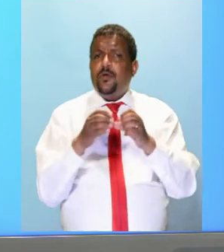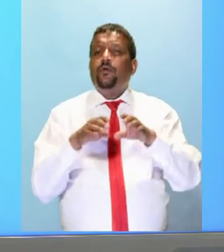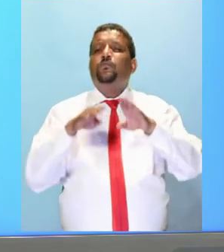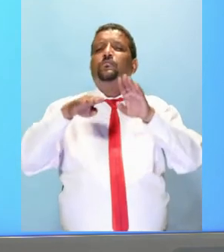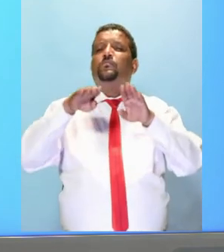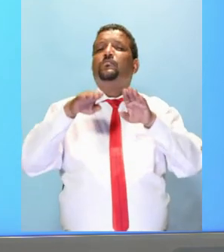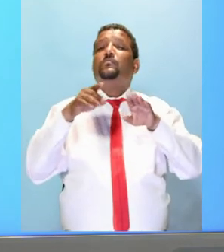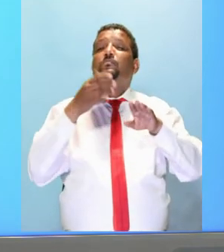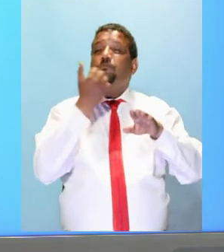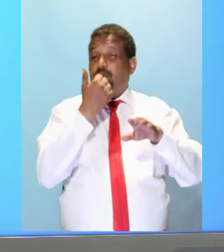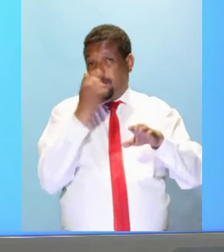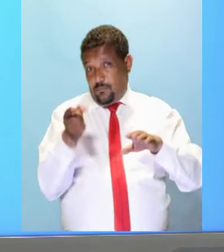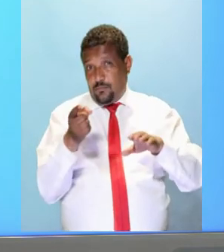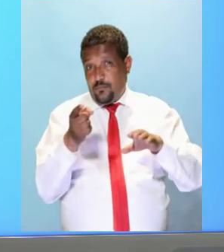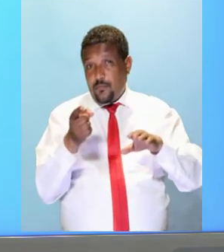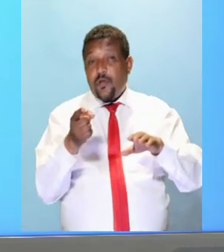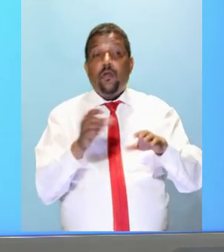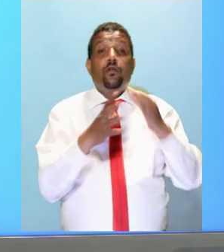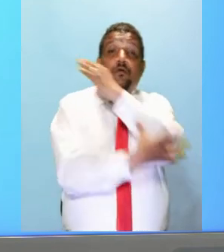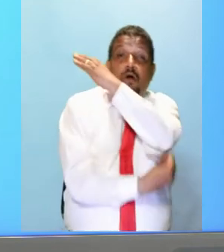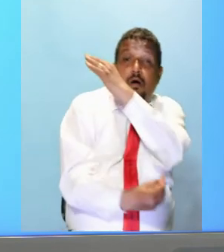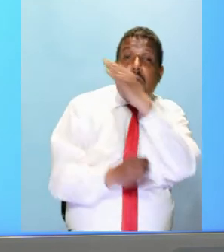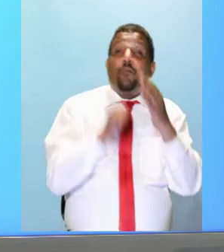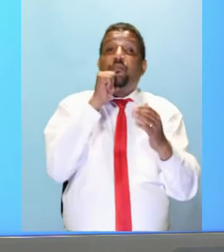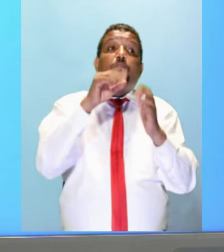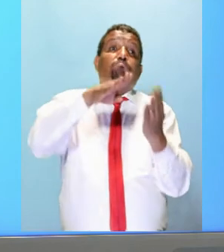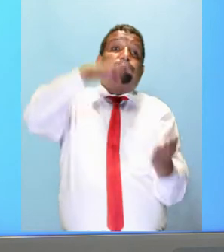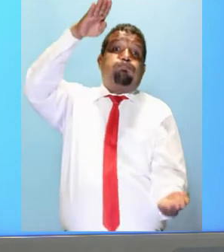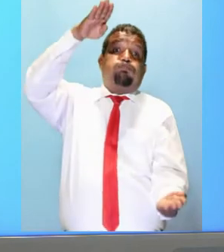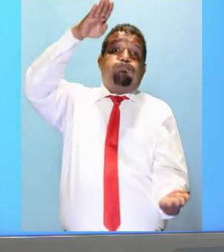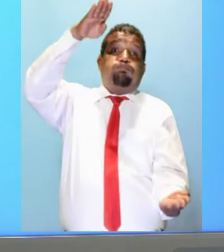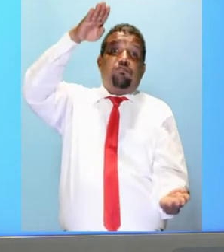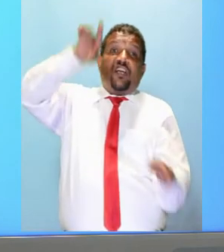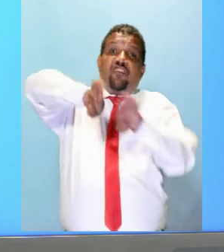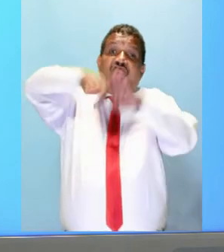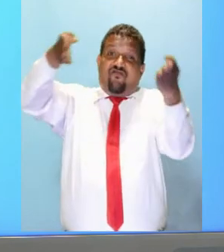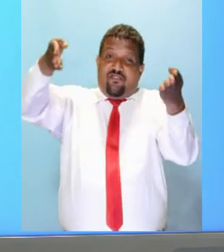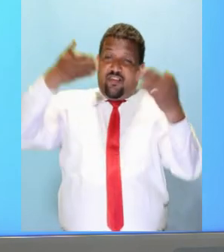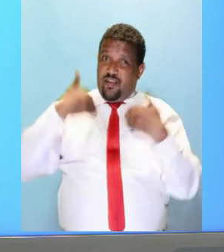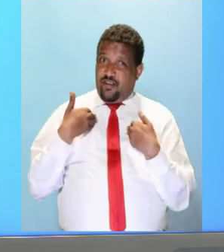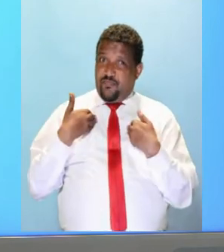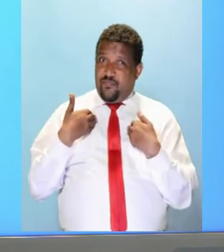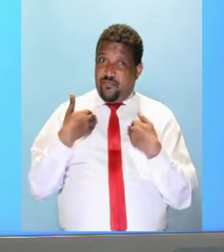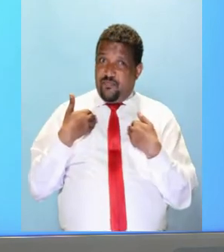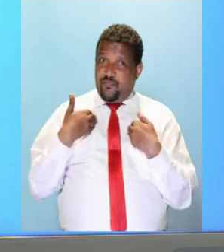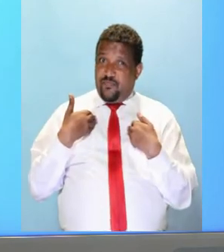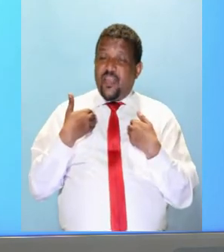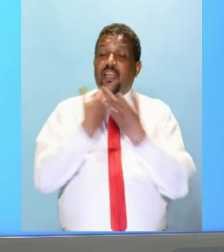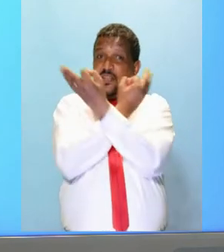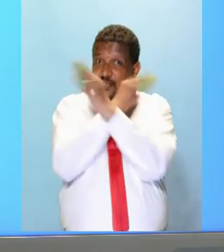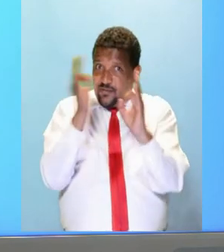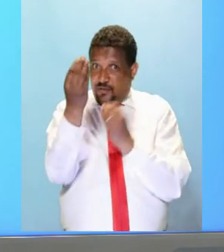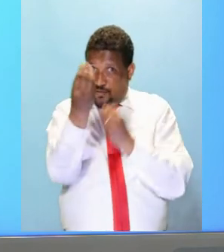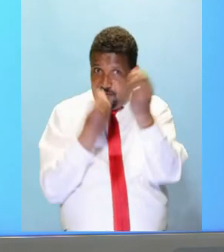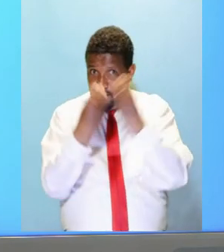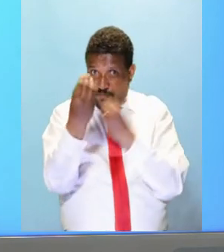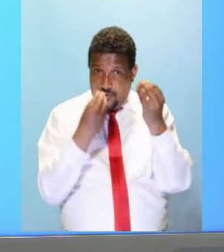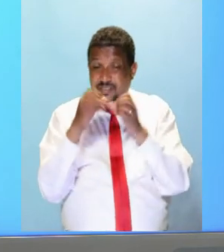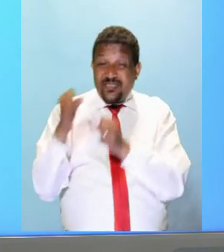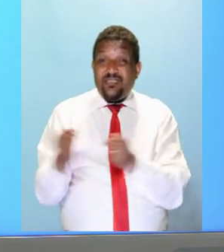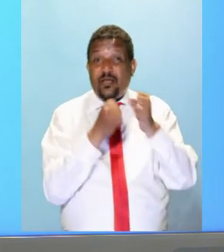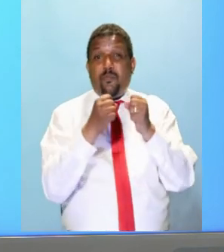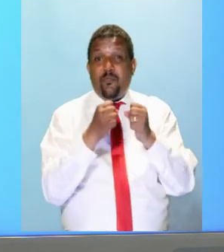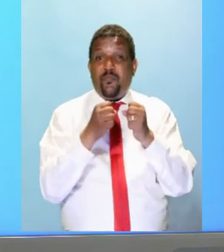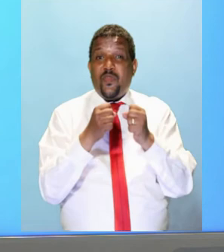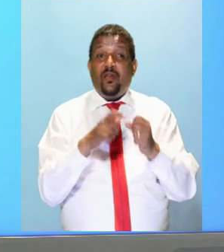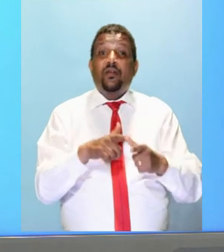force and the risk is very high under the capital economy system it creates two large ports